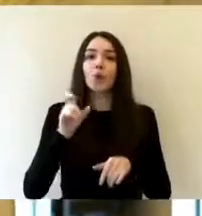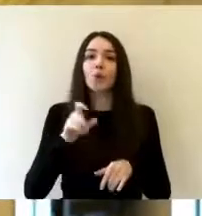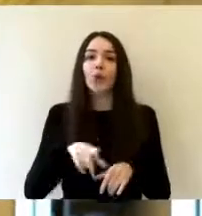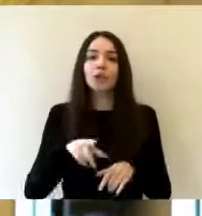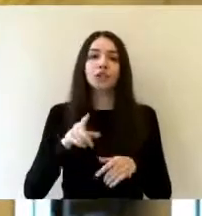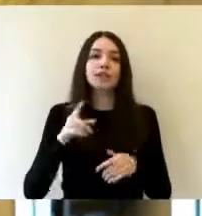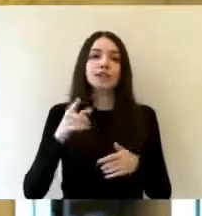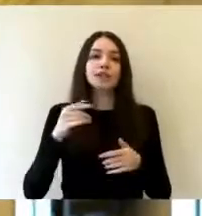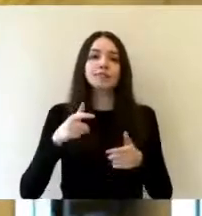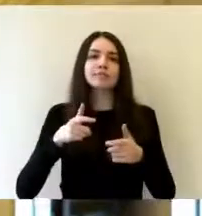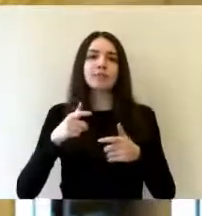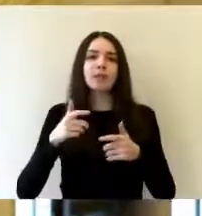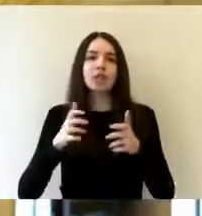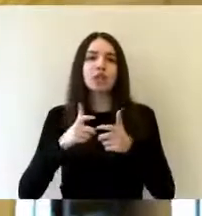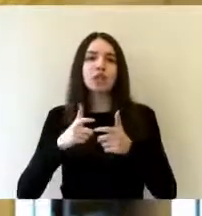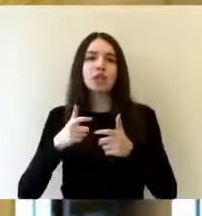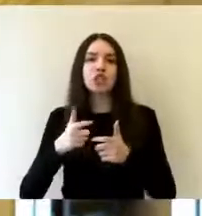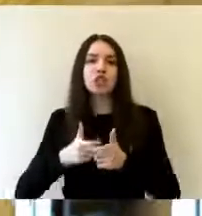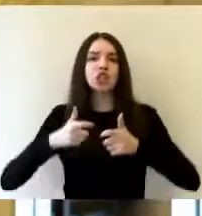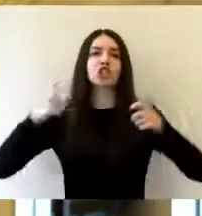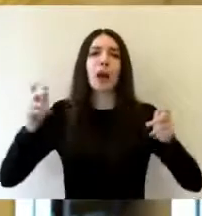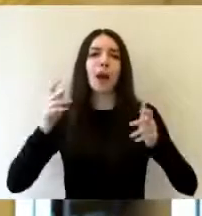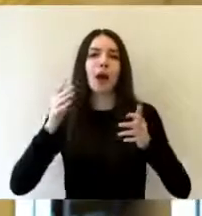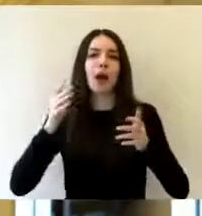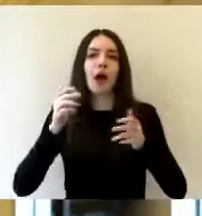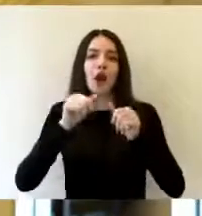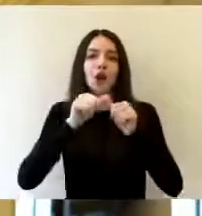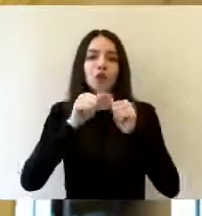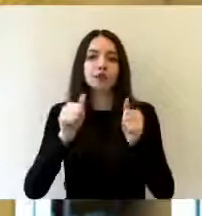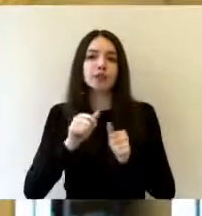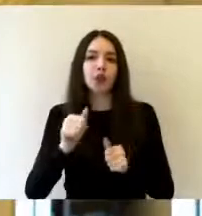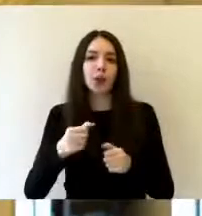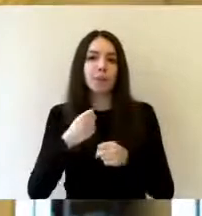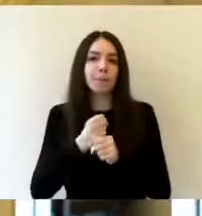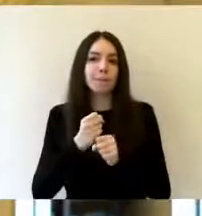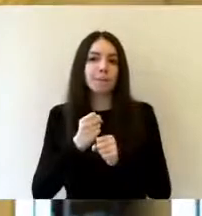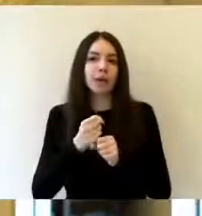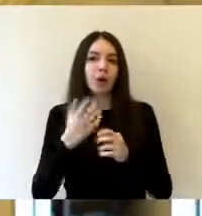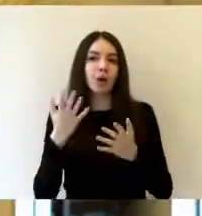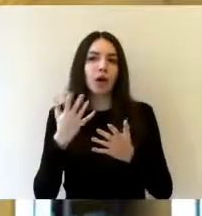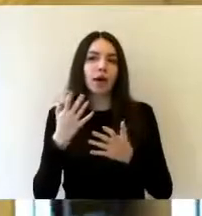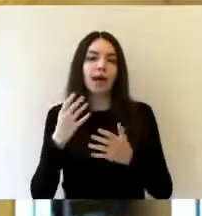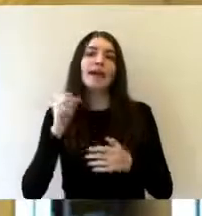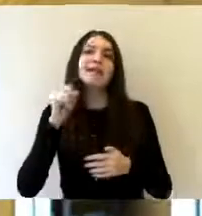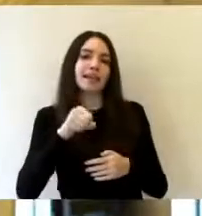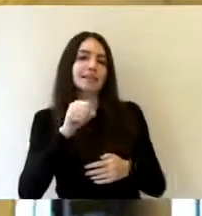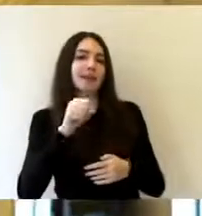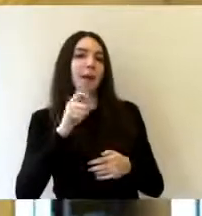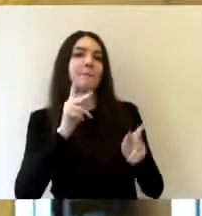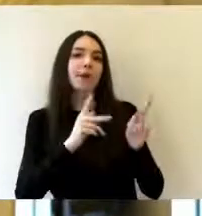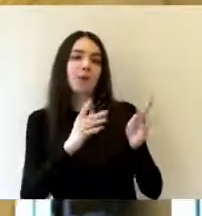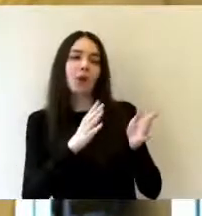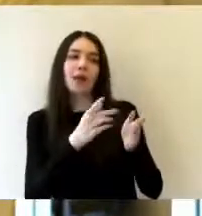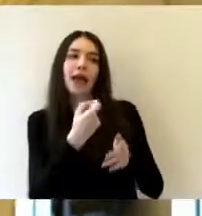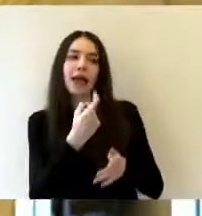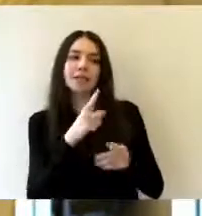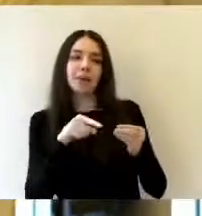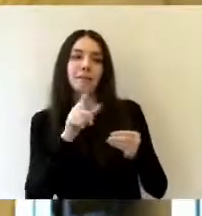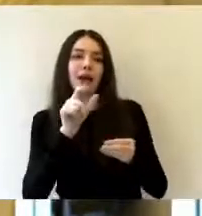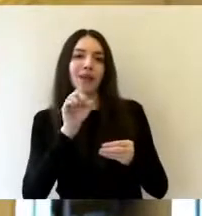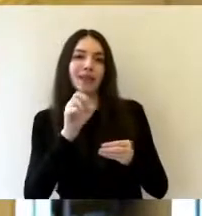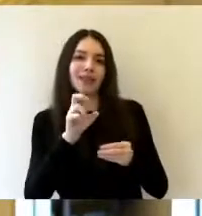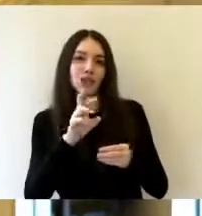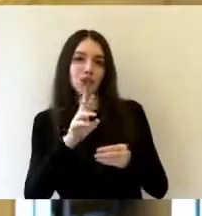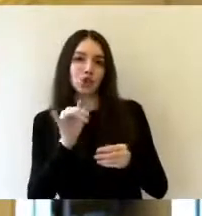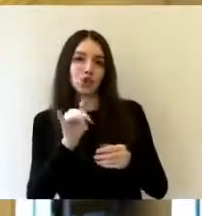you've ever made? Yeah. Do you have lasers and where's the bathroom? That's usually what people ask me. What is the smallest piece that you've